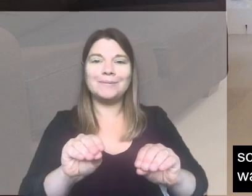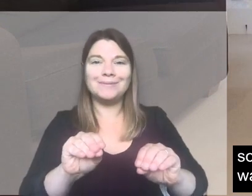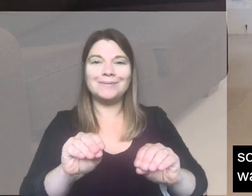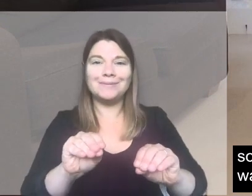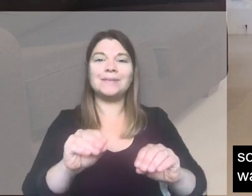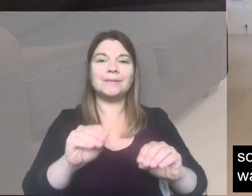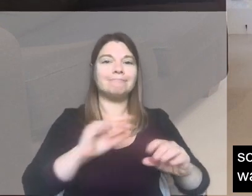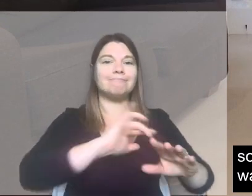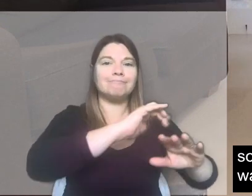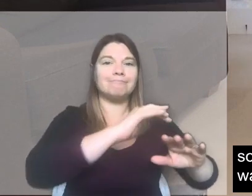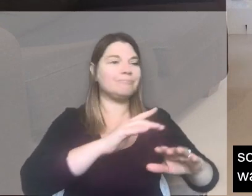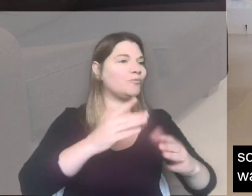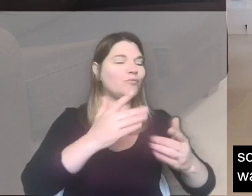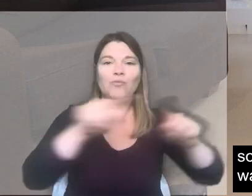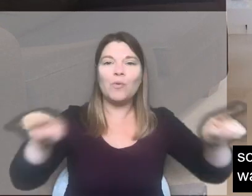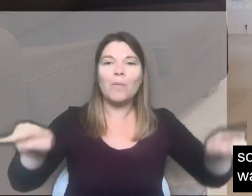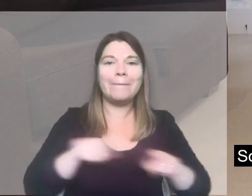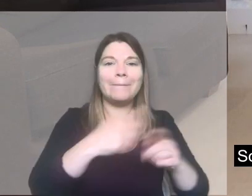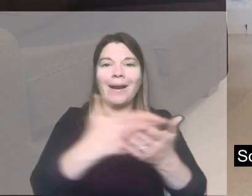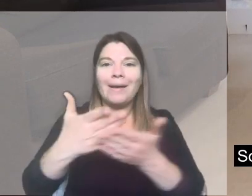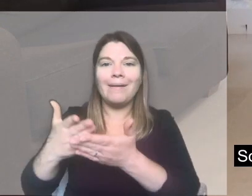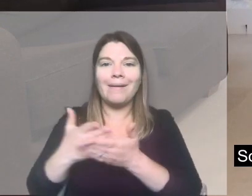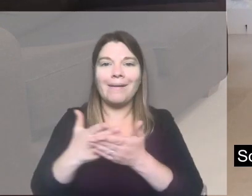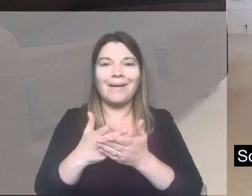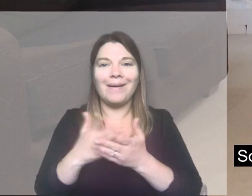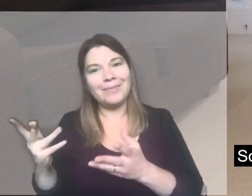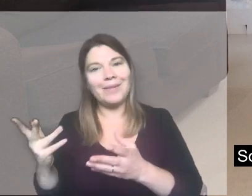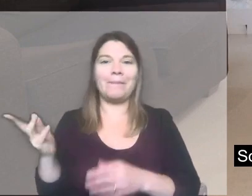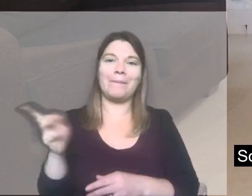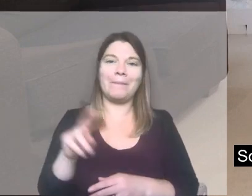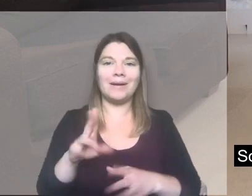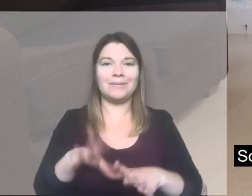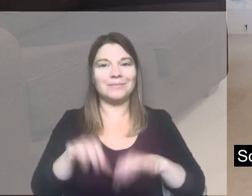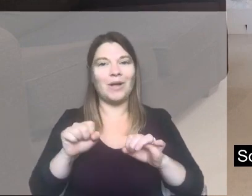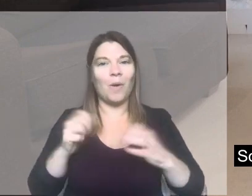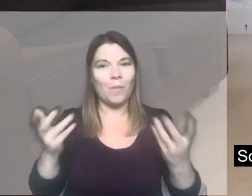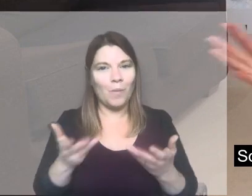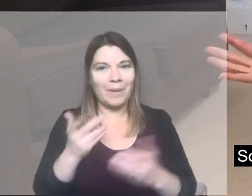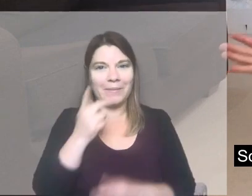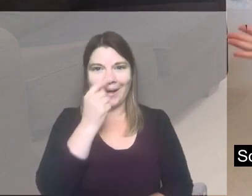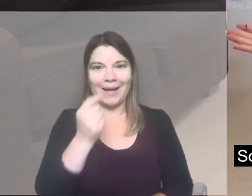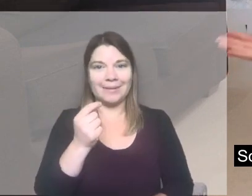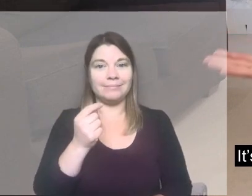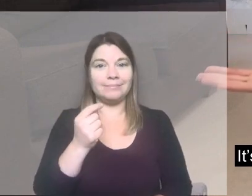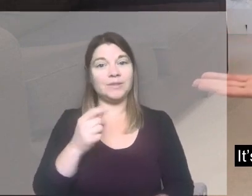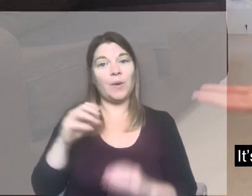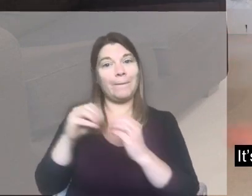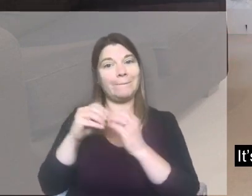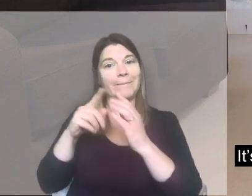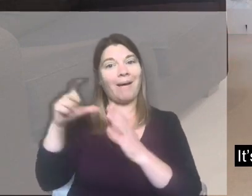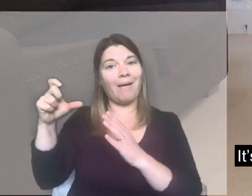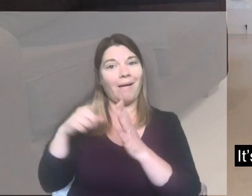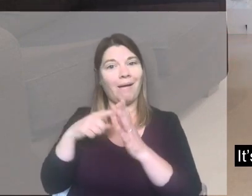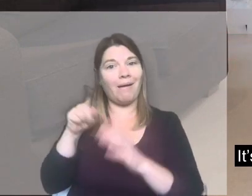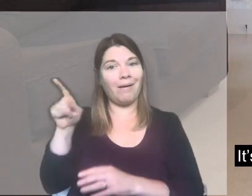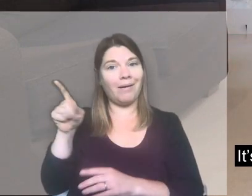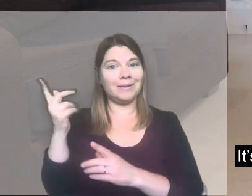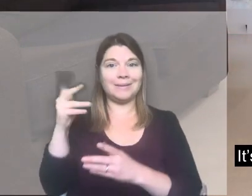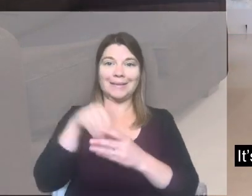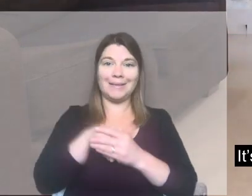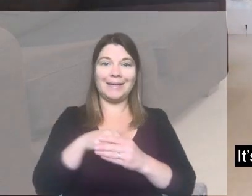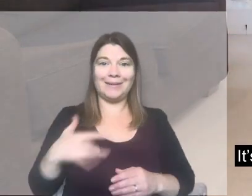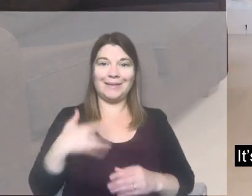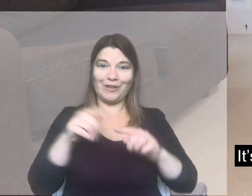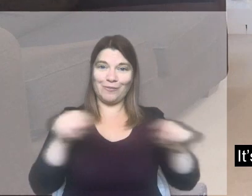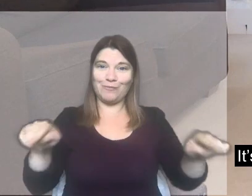sorted, and then come back into the warm-up. So first of all, I'm here in my living room. It's not